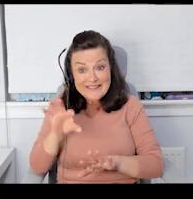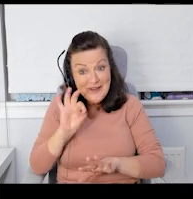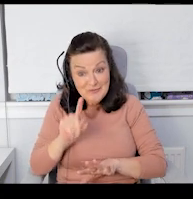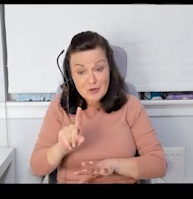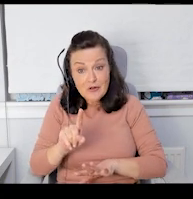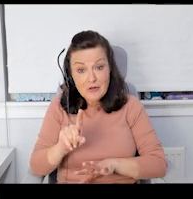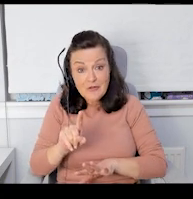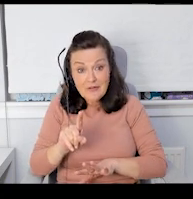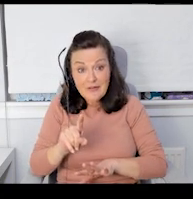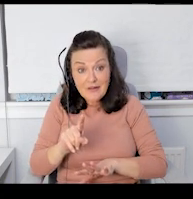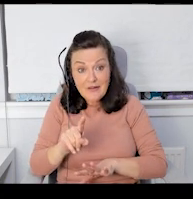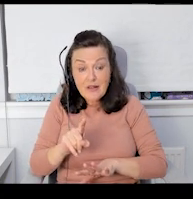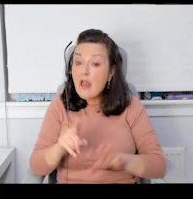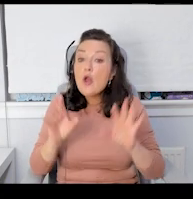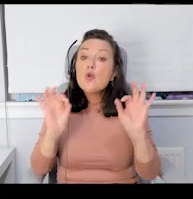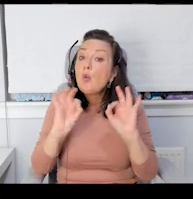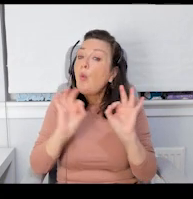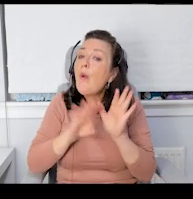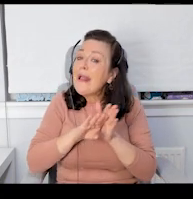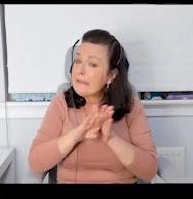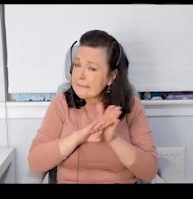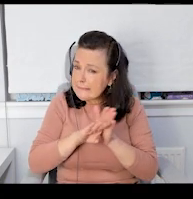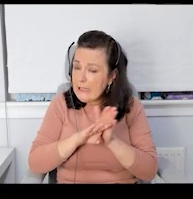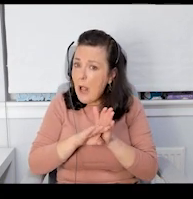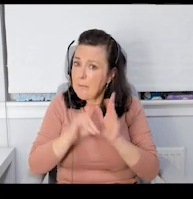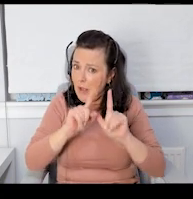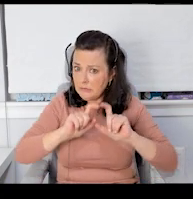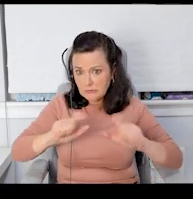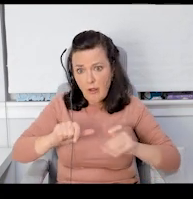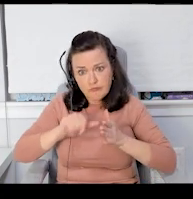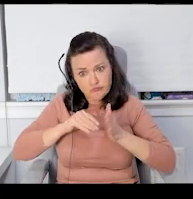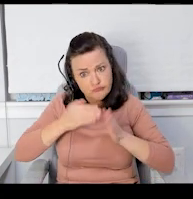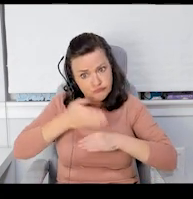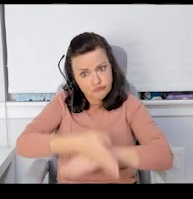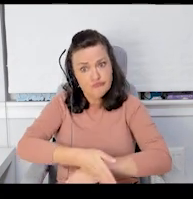option, although it doesn't have an exam-based element to it.